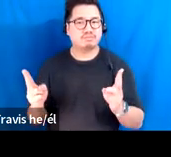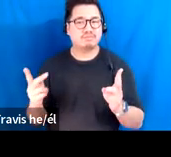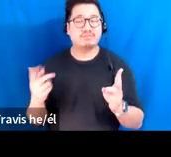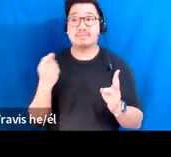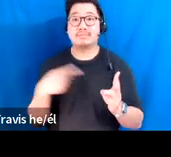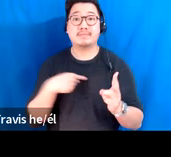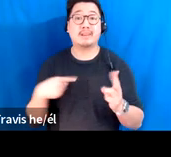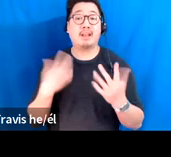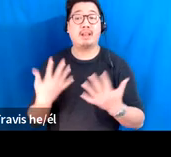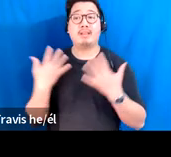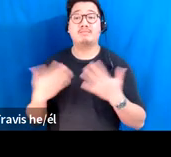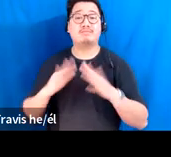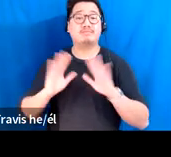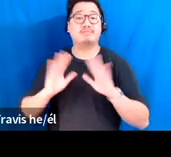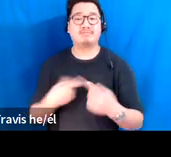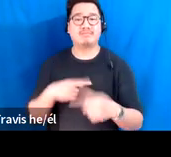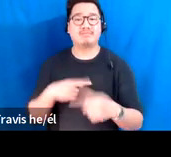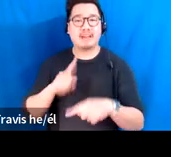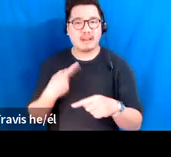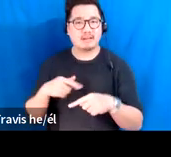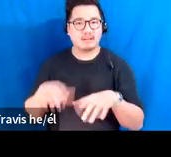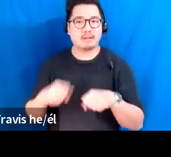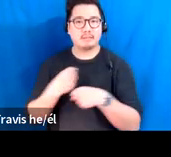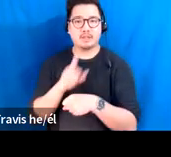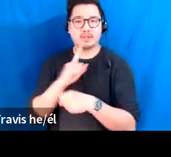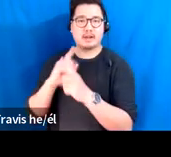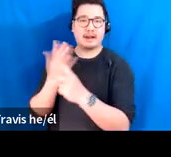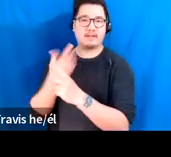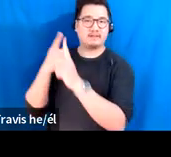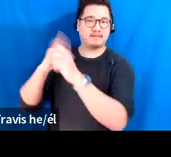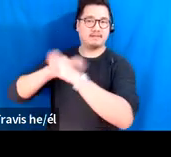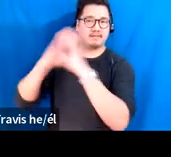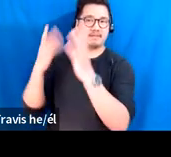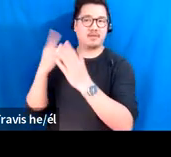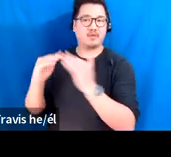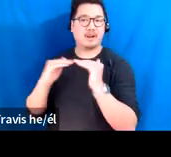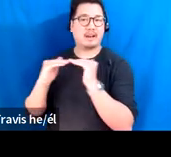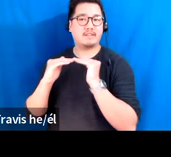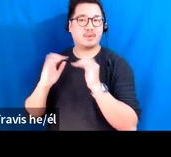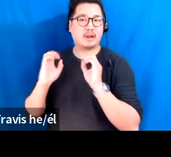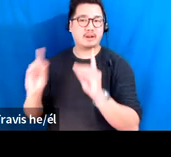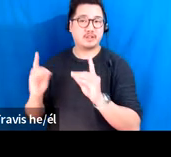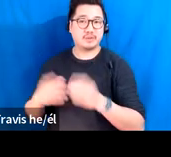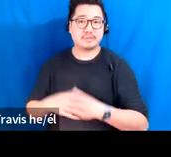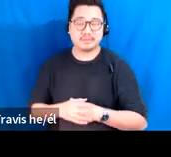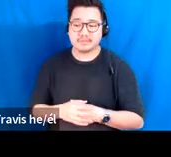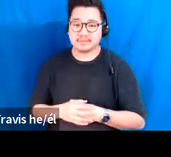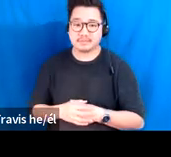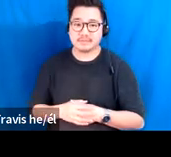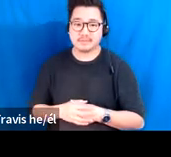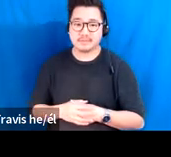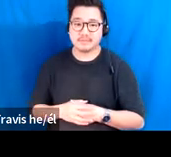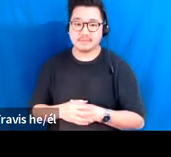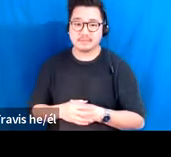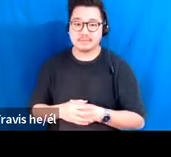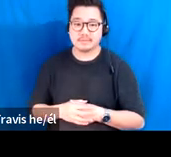wait to take decisive action to achieve our vision of an excellent and equitable education given the tremendous